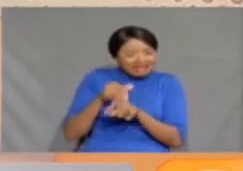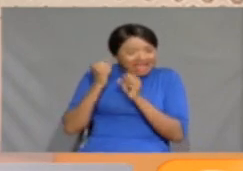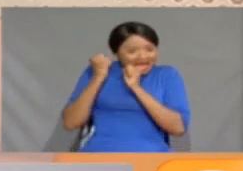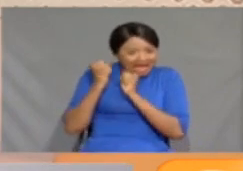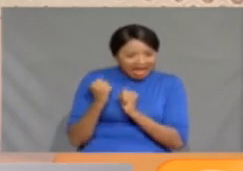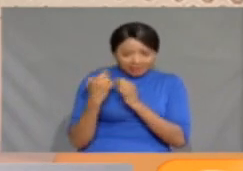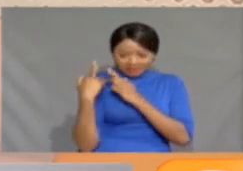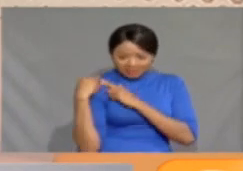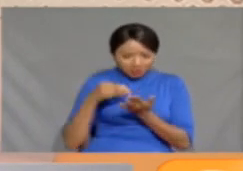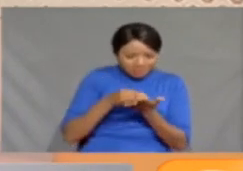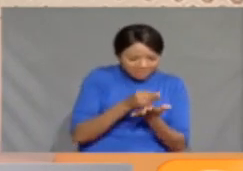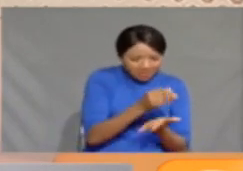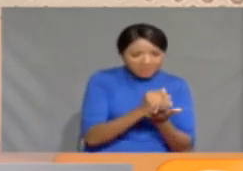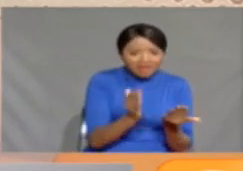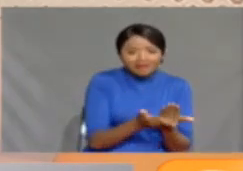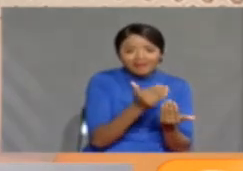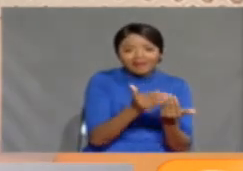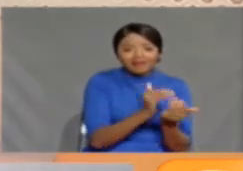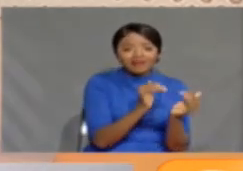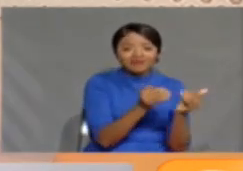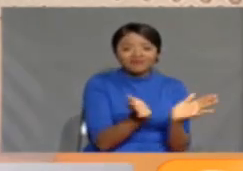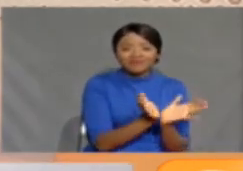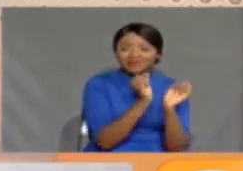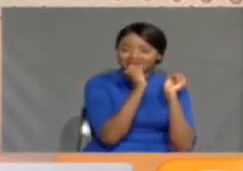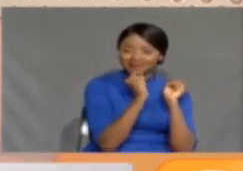kutekeleza majukumu yao kwa familia zao.